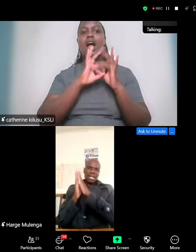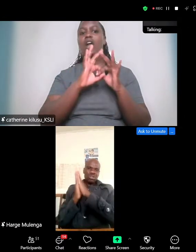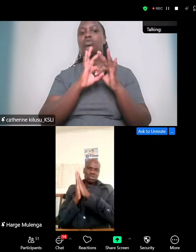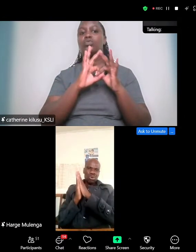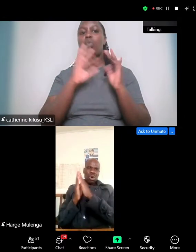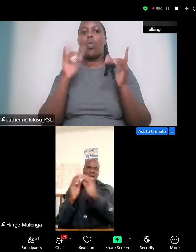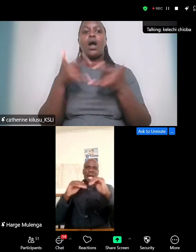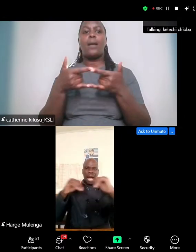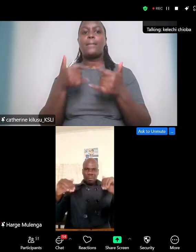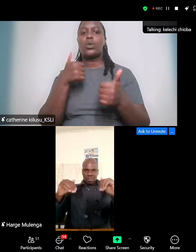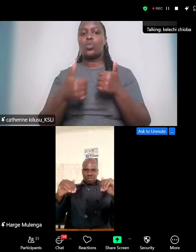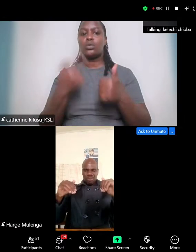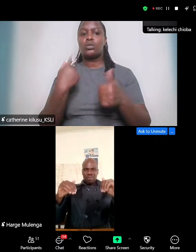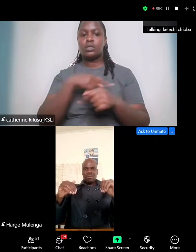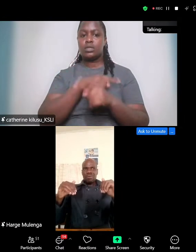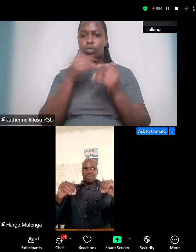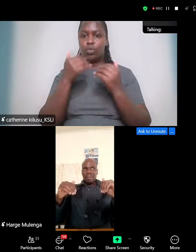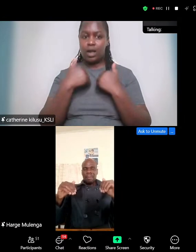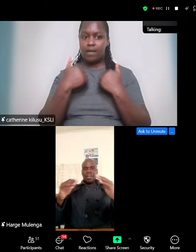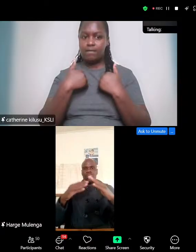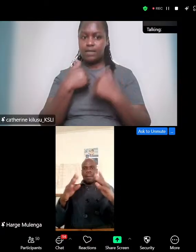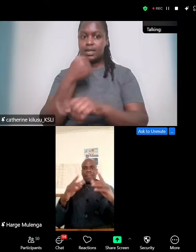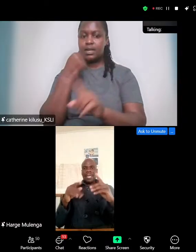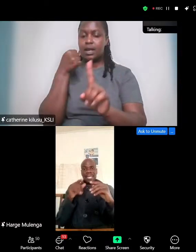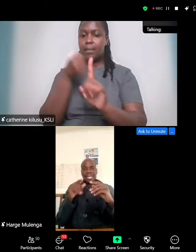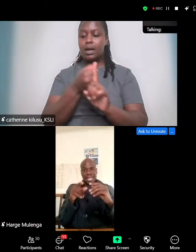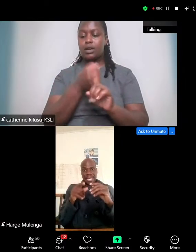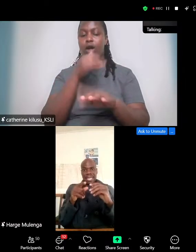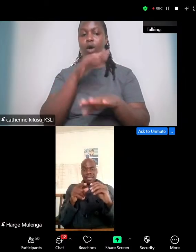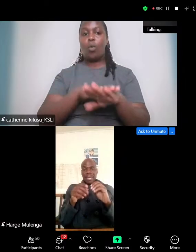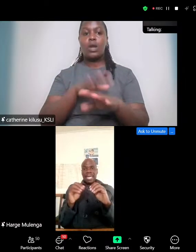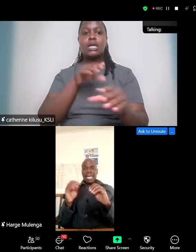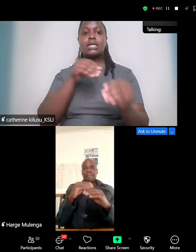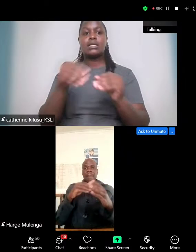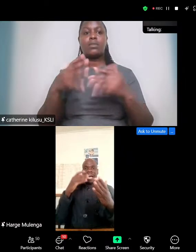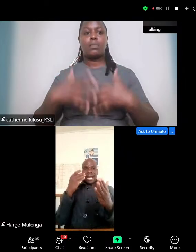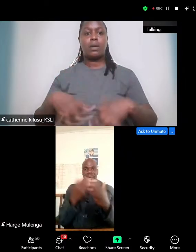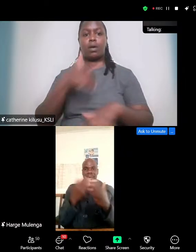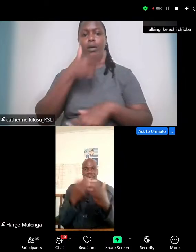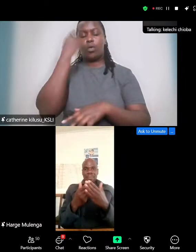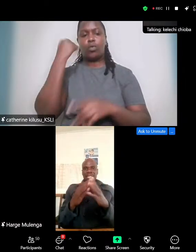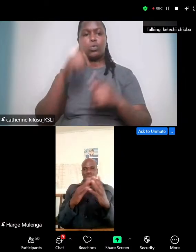we have that impact on disabled people because of taboo.